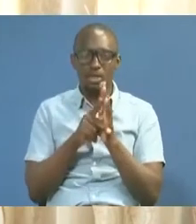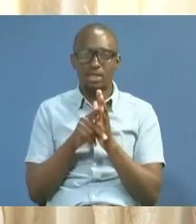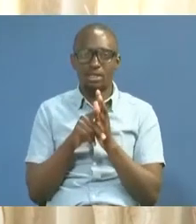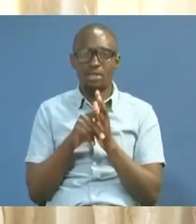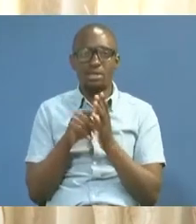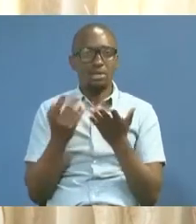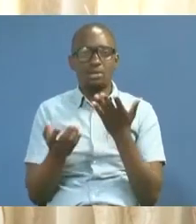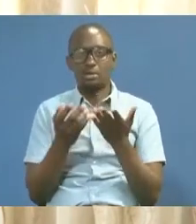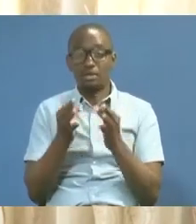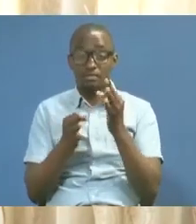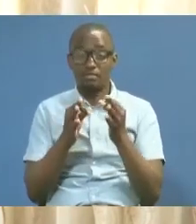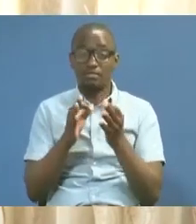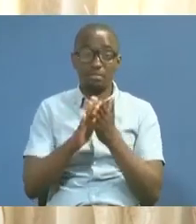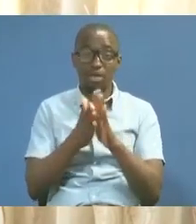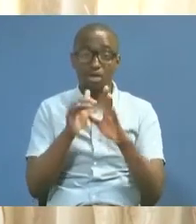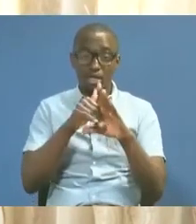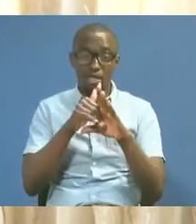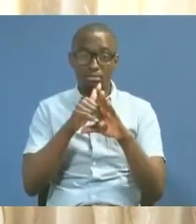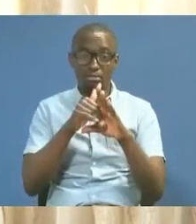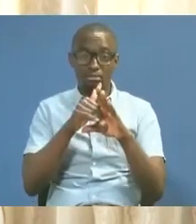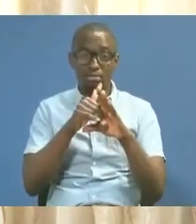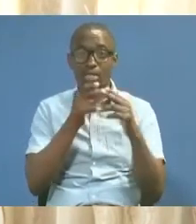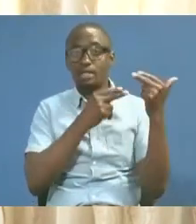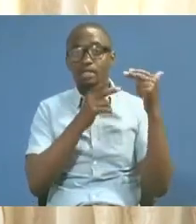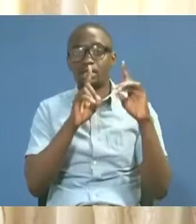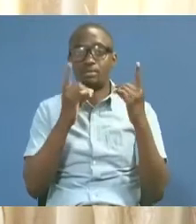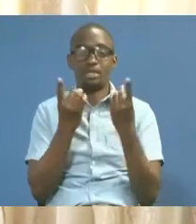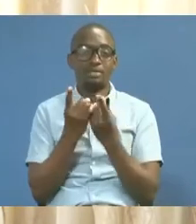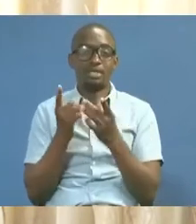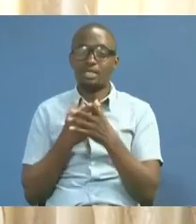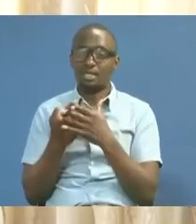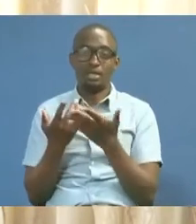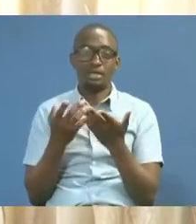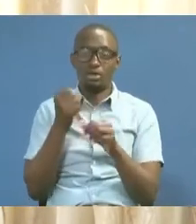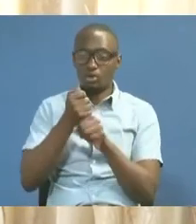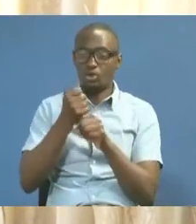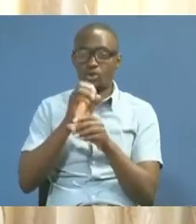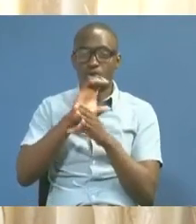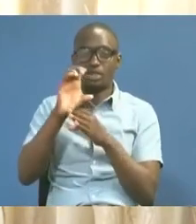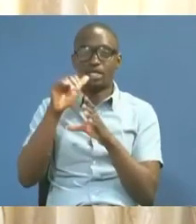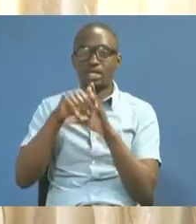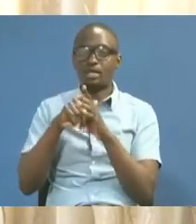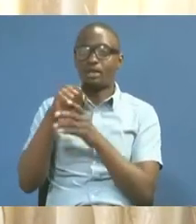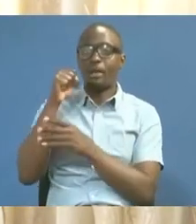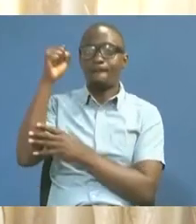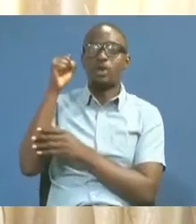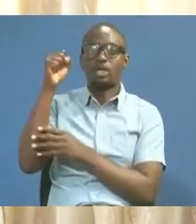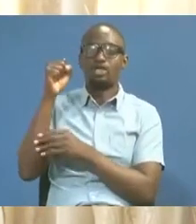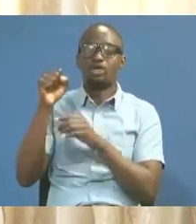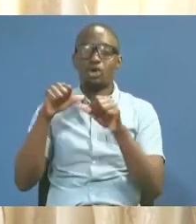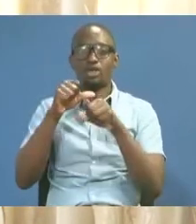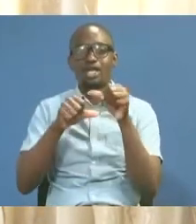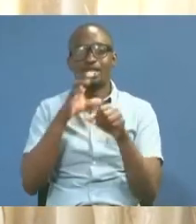to history department, you may have an interest in taking courses in political science